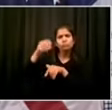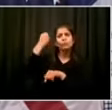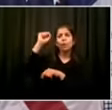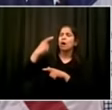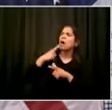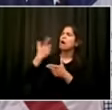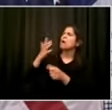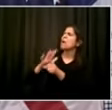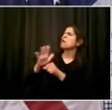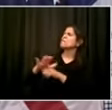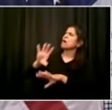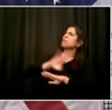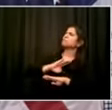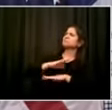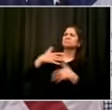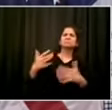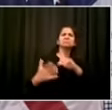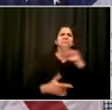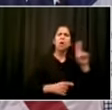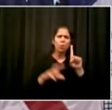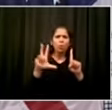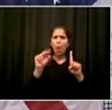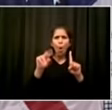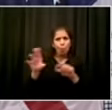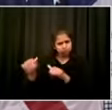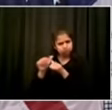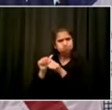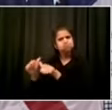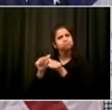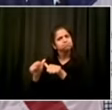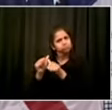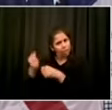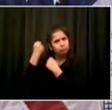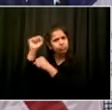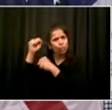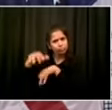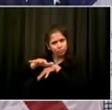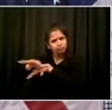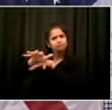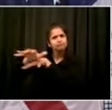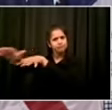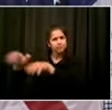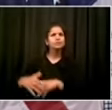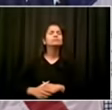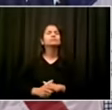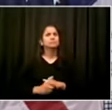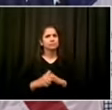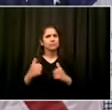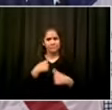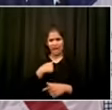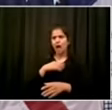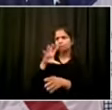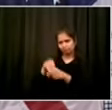close. But hearing is just the beginning. There has to be action. So people have to see deeds. They have to see